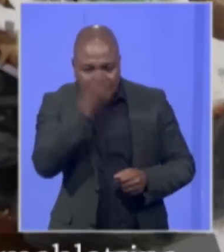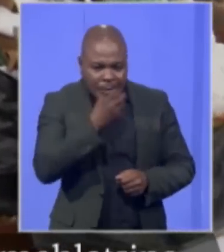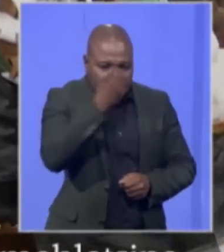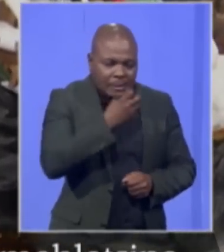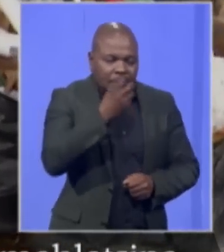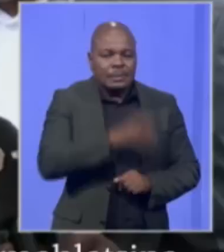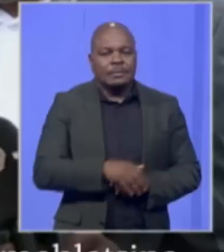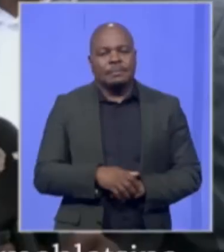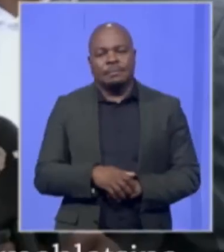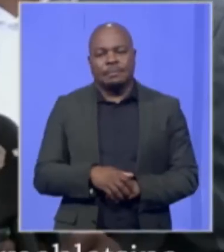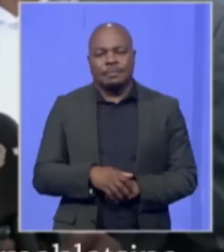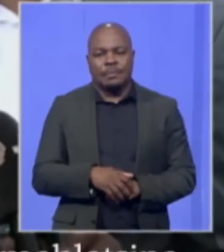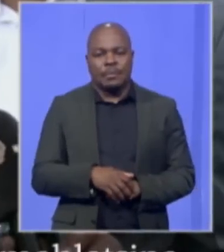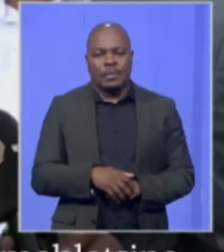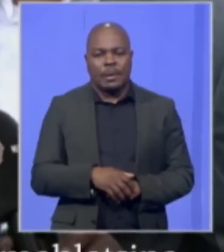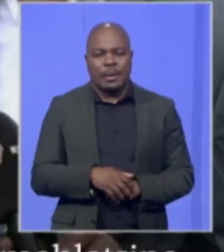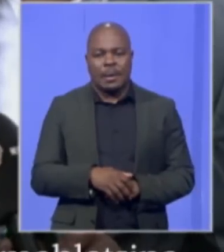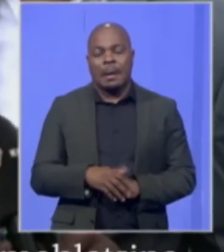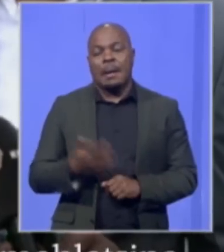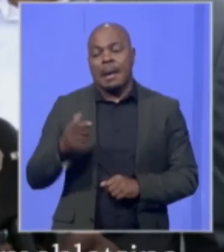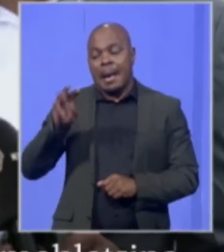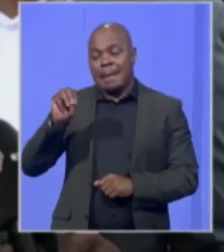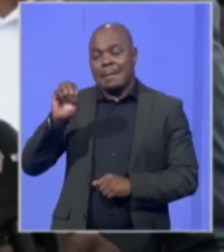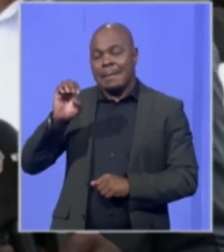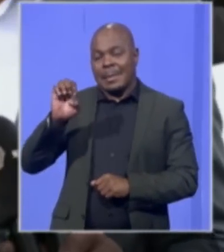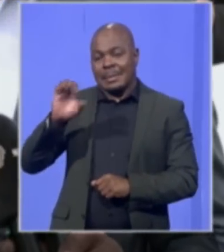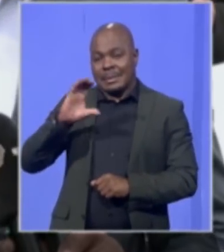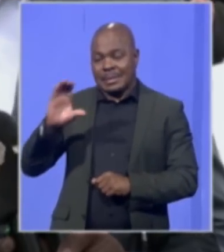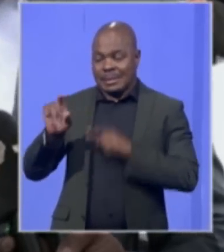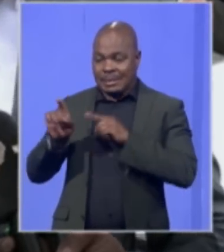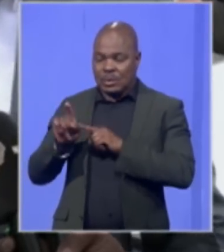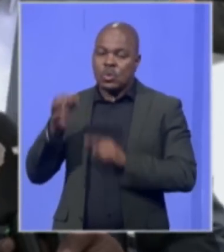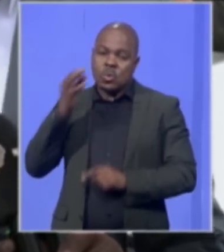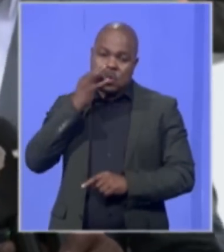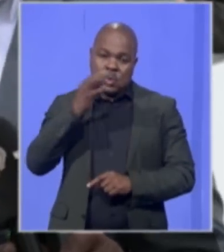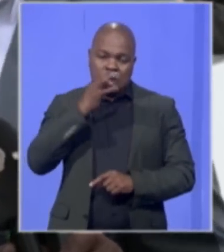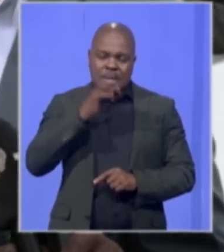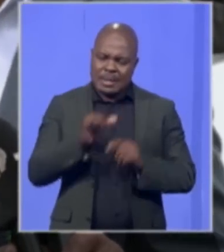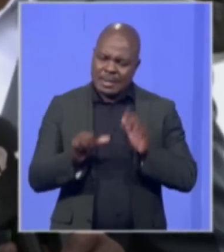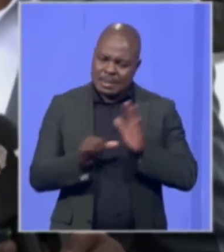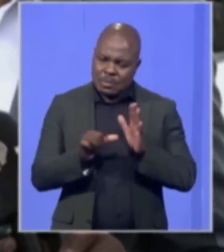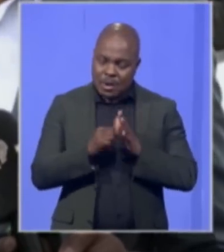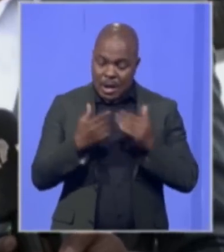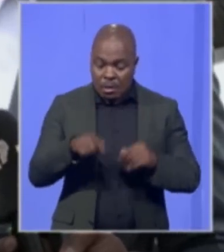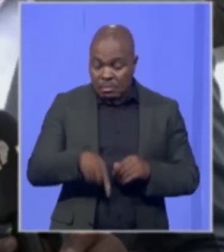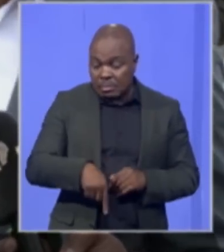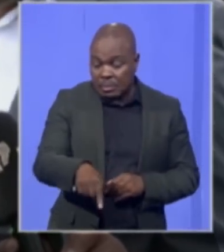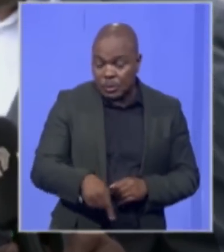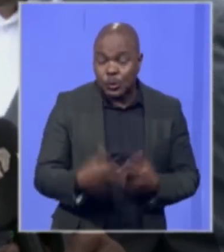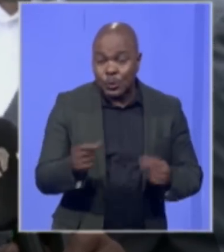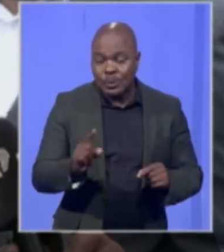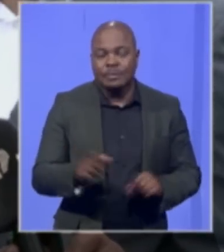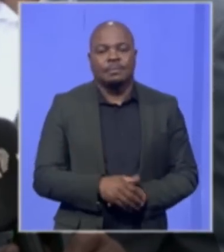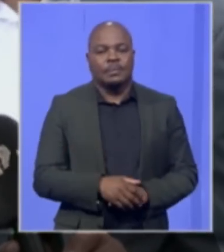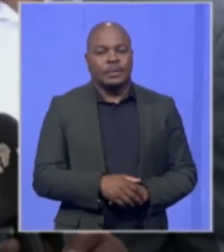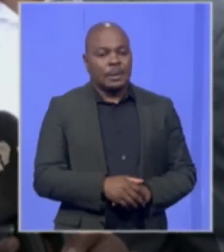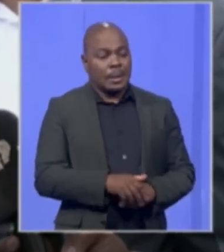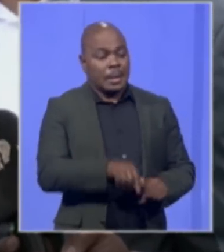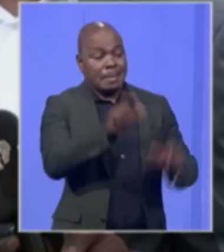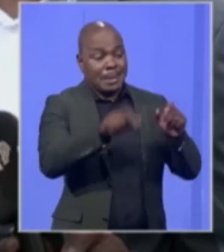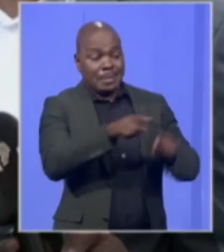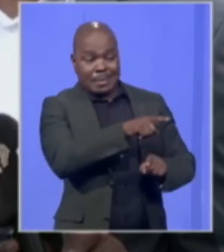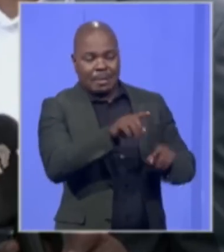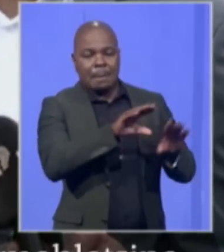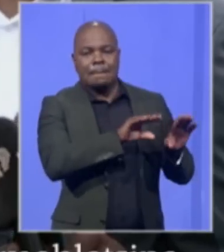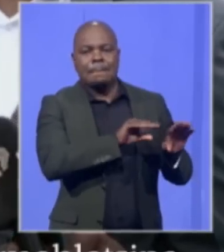latela dikgohola. The MEC for Kokta has mentioned that the most immediate thing now is to evacuate